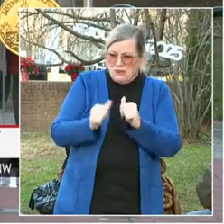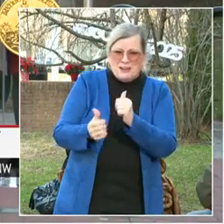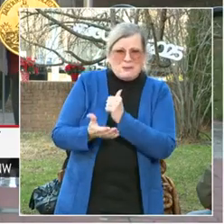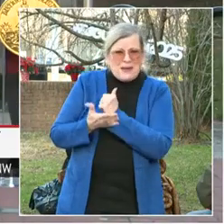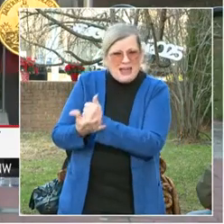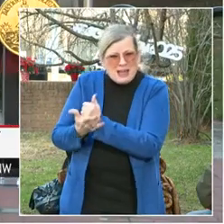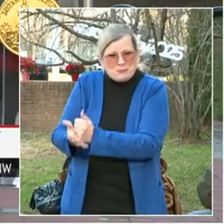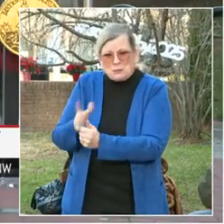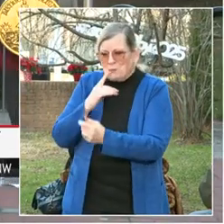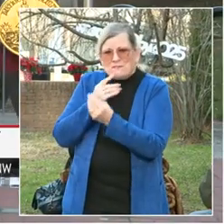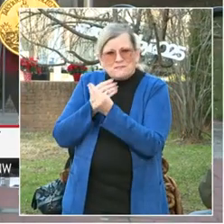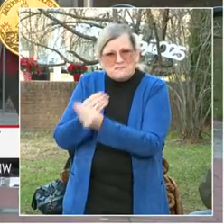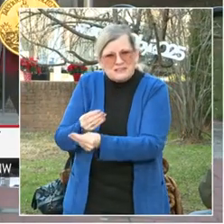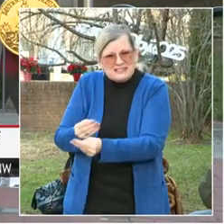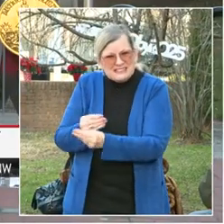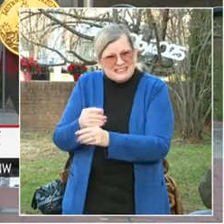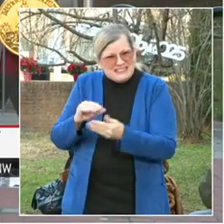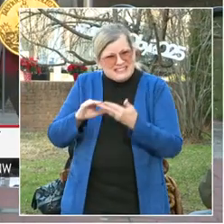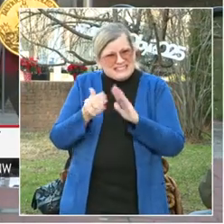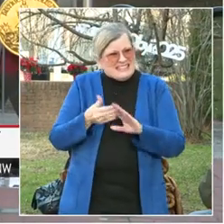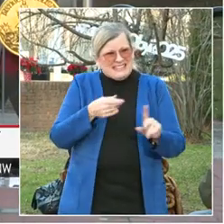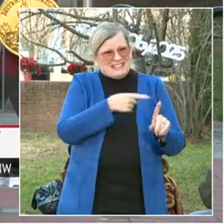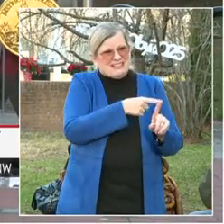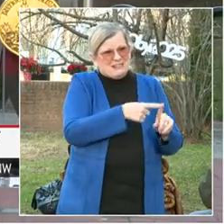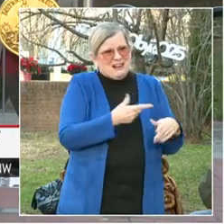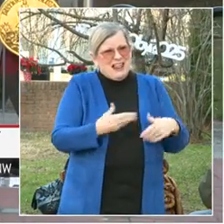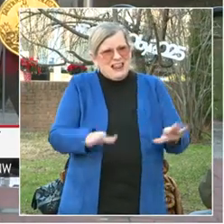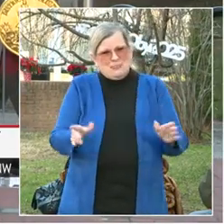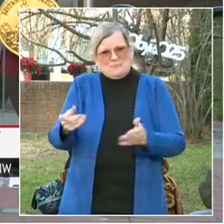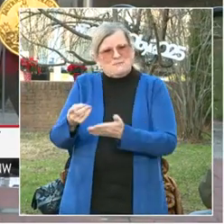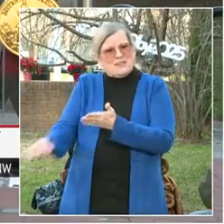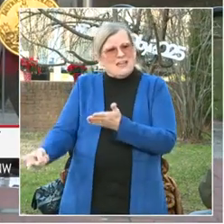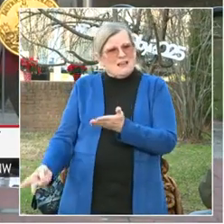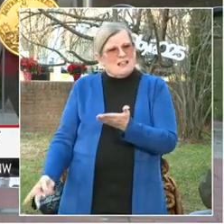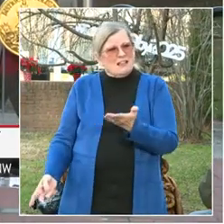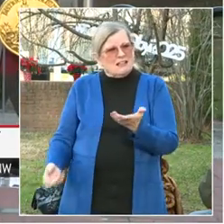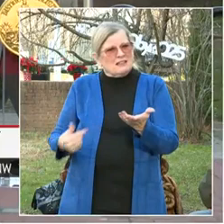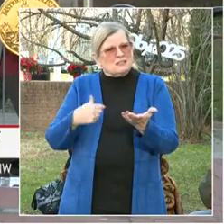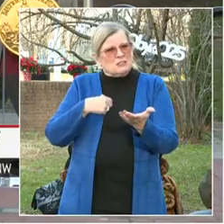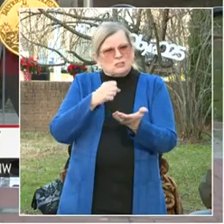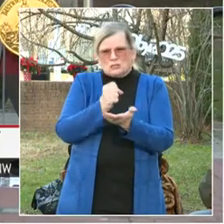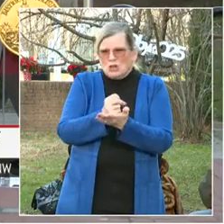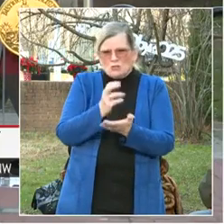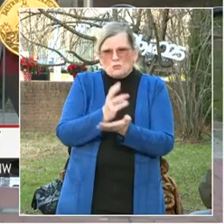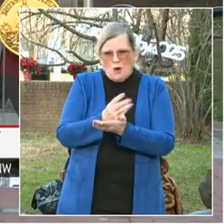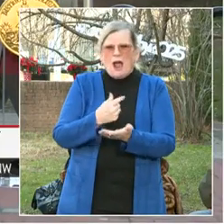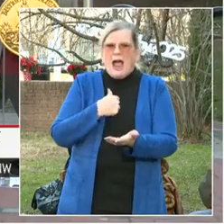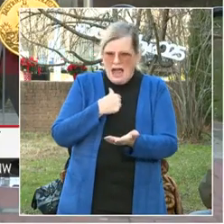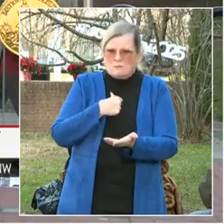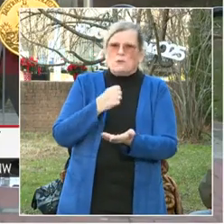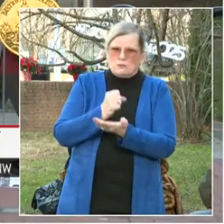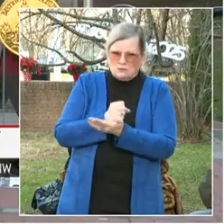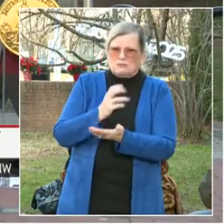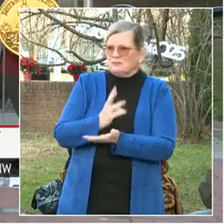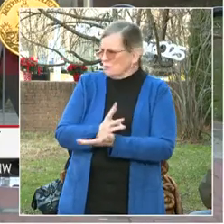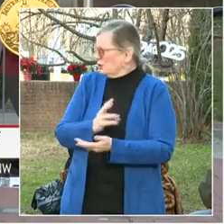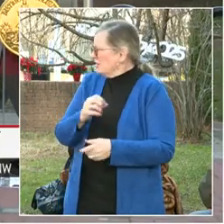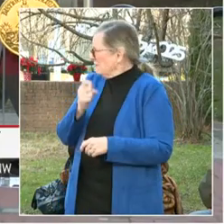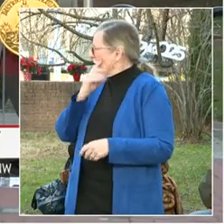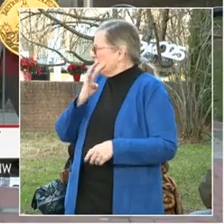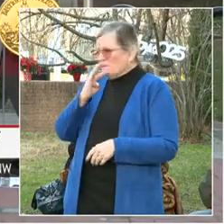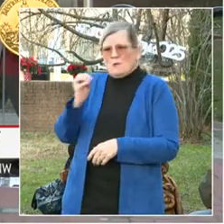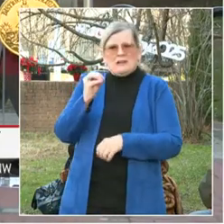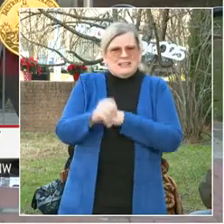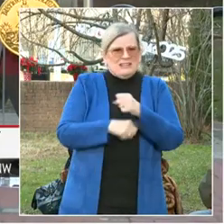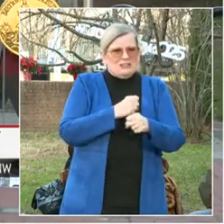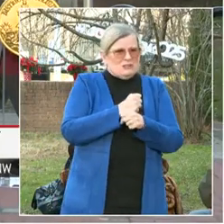the city is failing them. They are not, the social workers, and I'm a social worker for 40 years, are not checking up on